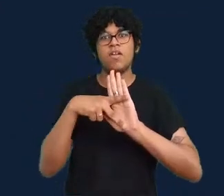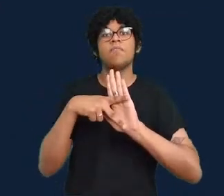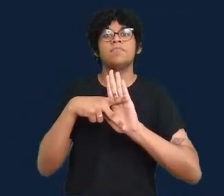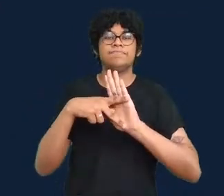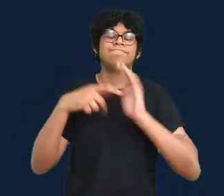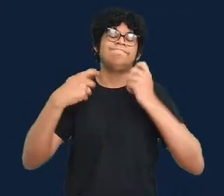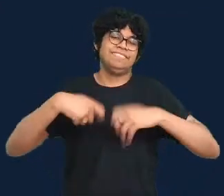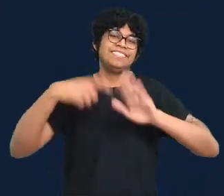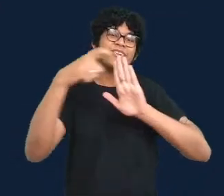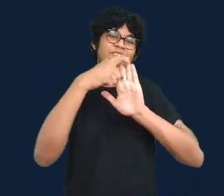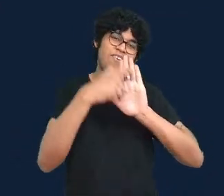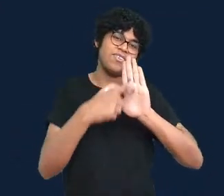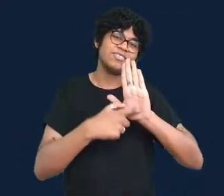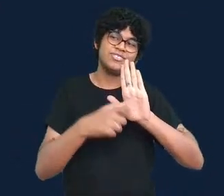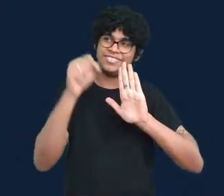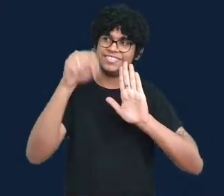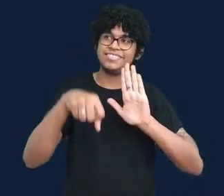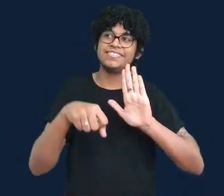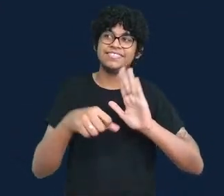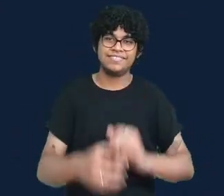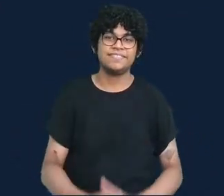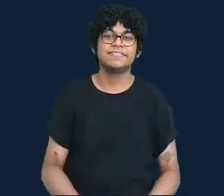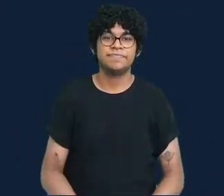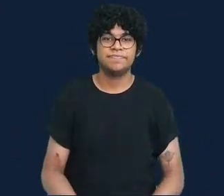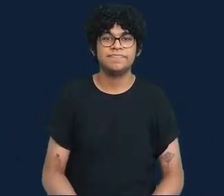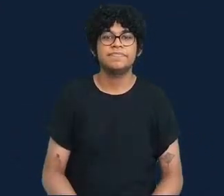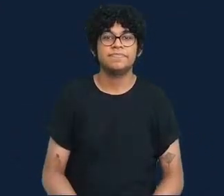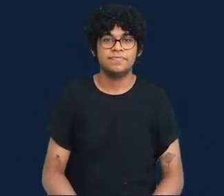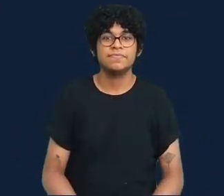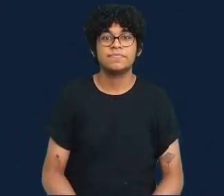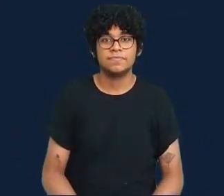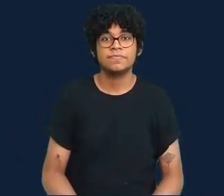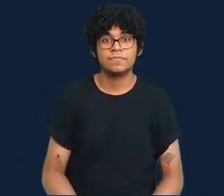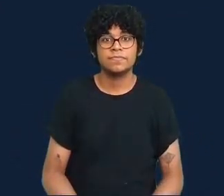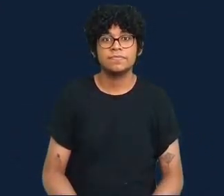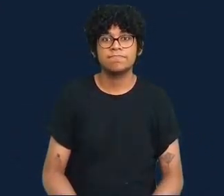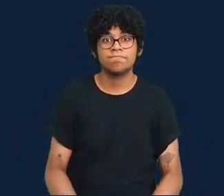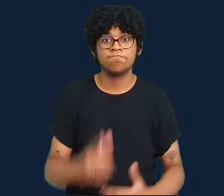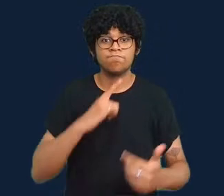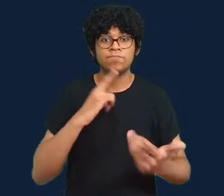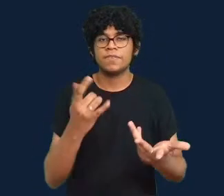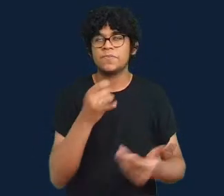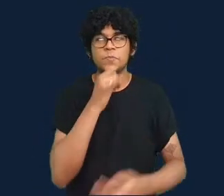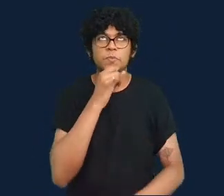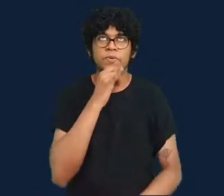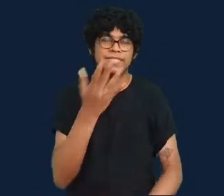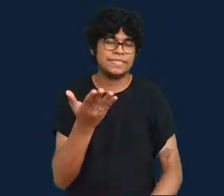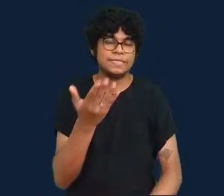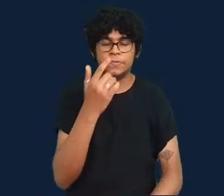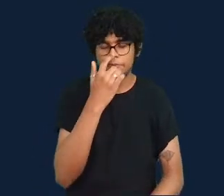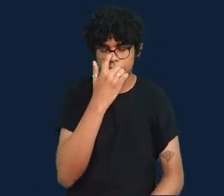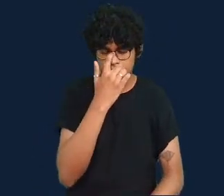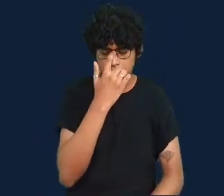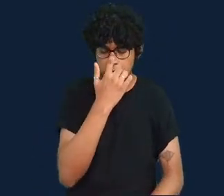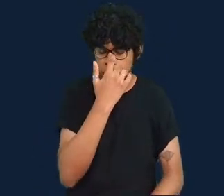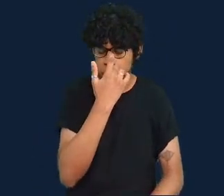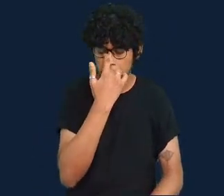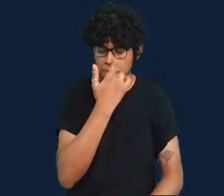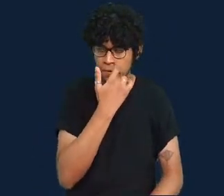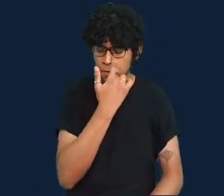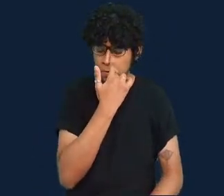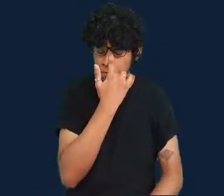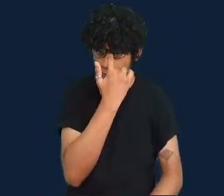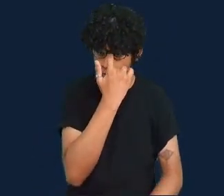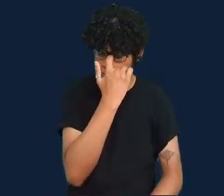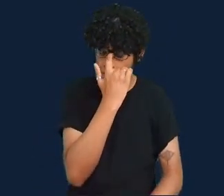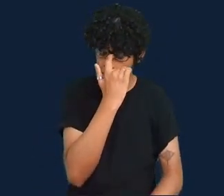So some of the stuff that you do in After Effects will require people to write expressions. So